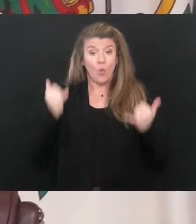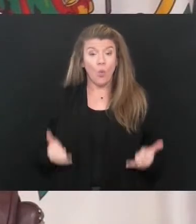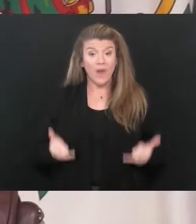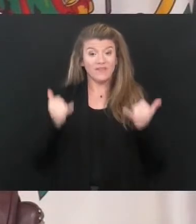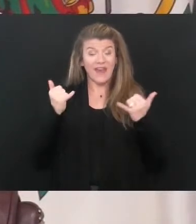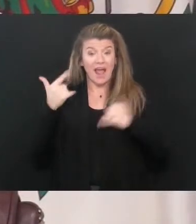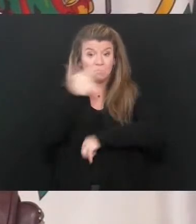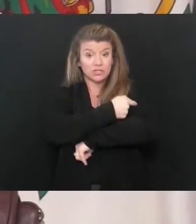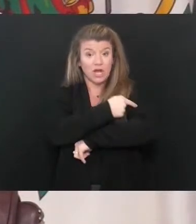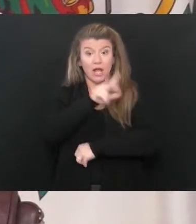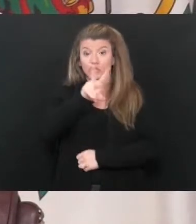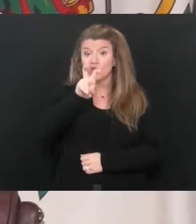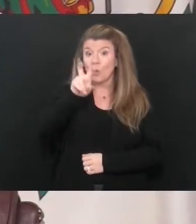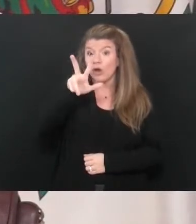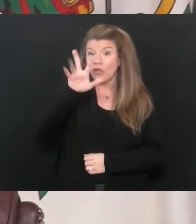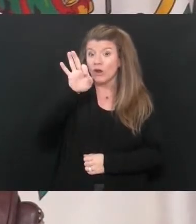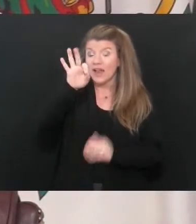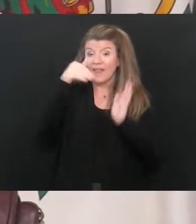put